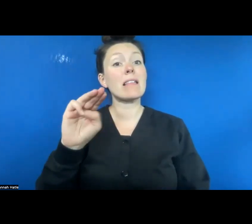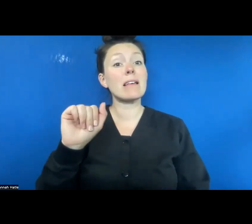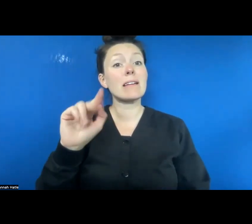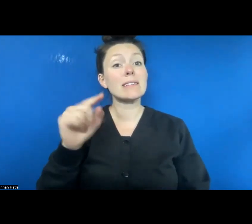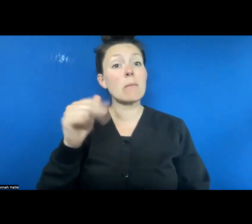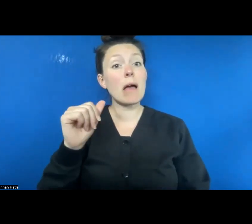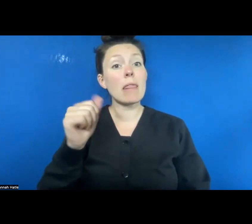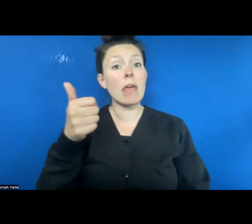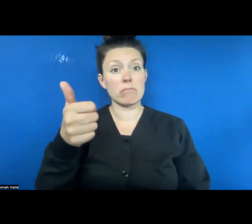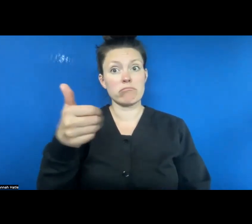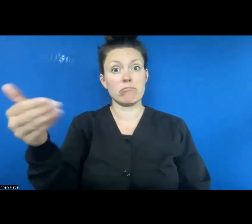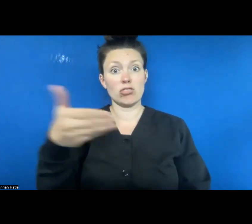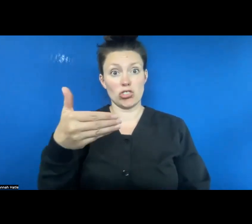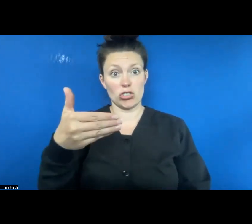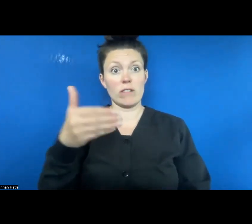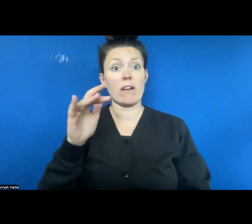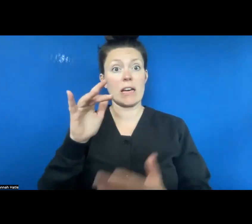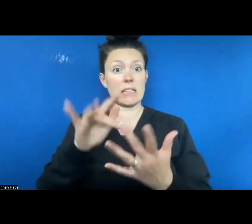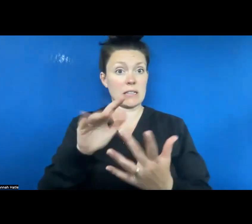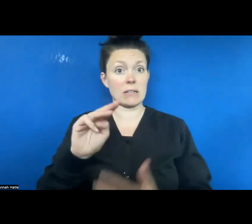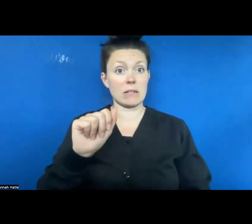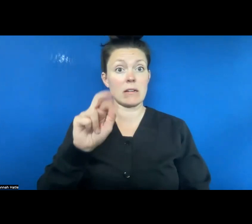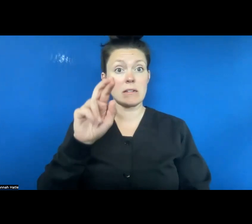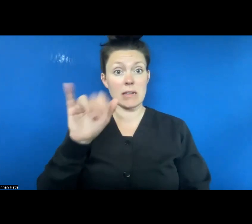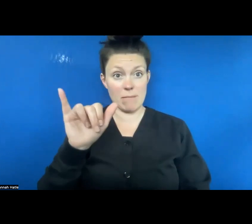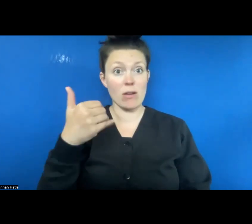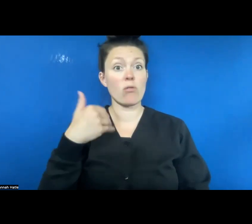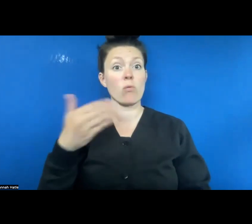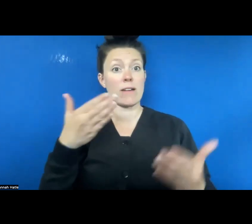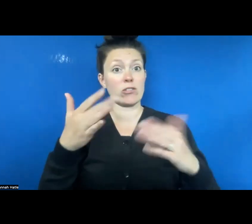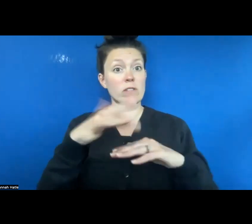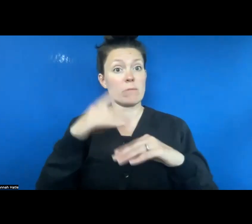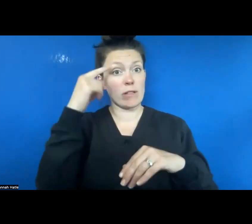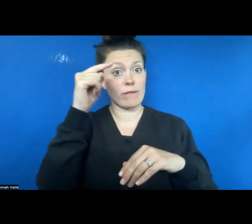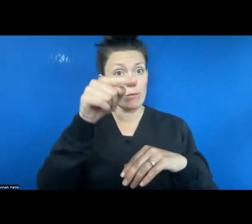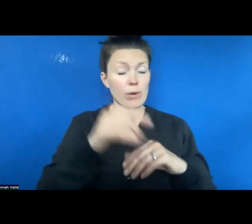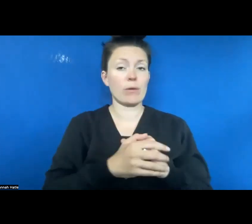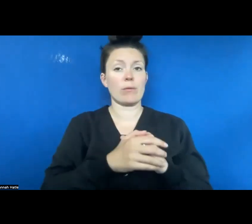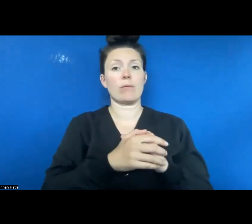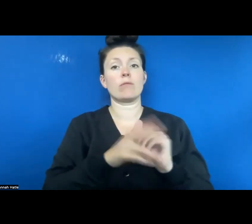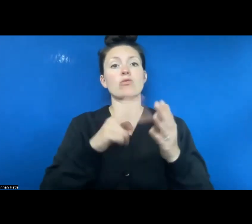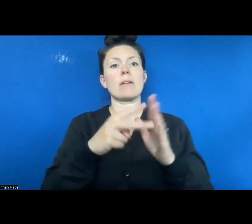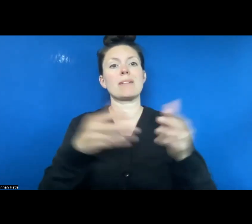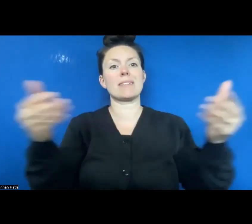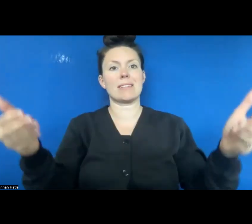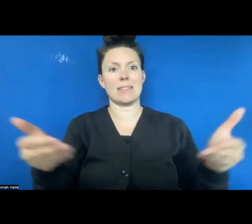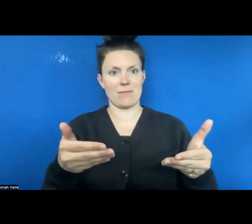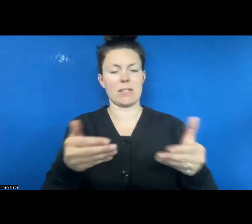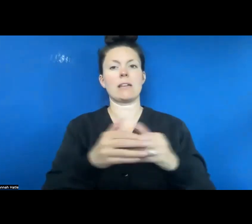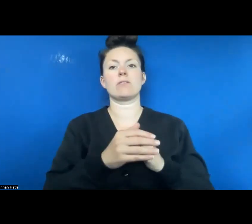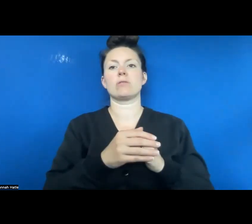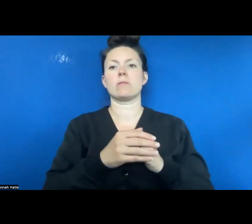invited and it notified Mary that there were services available to her. So it's all about the invitation to be